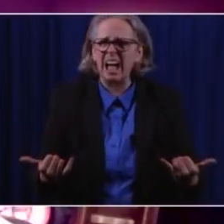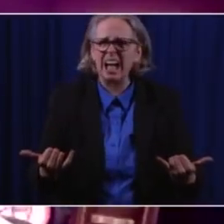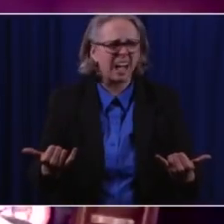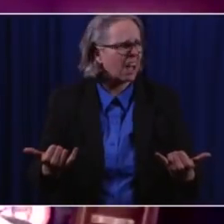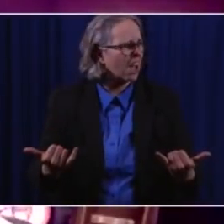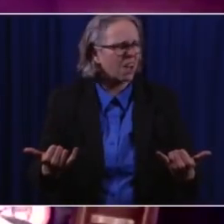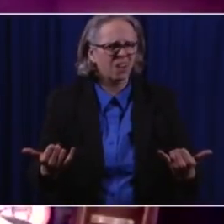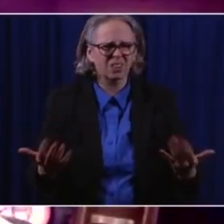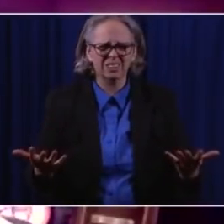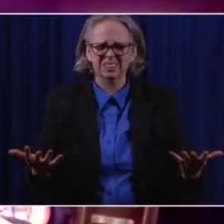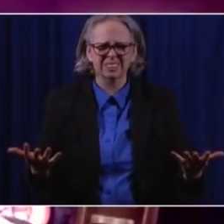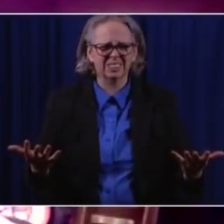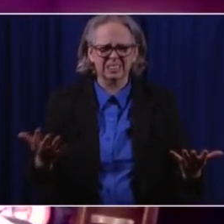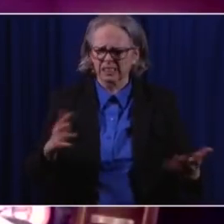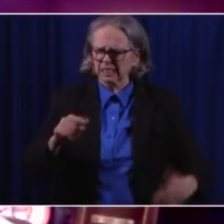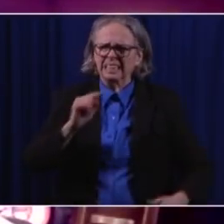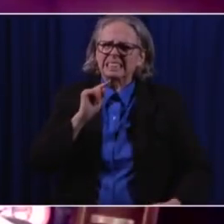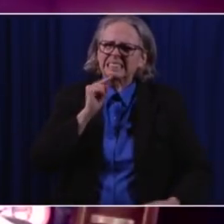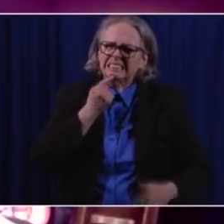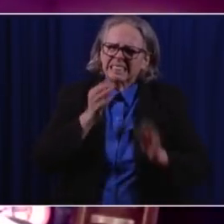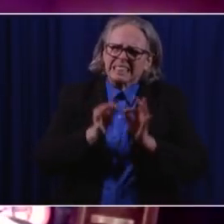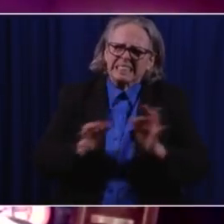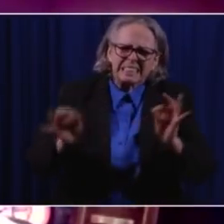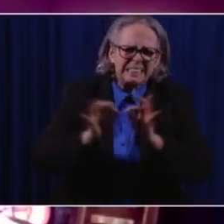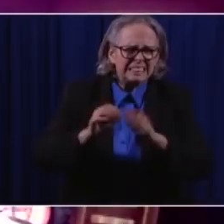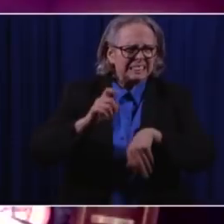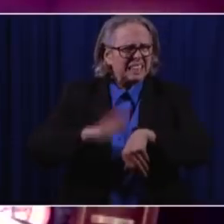every day in every one of our communities, high blood pressure,